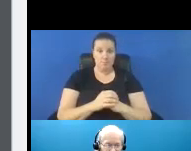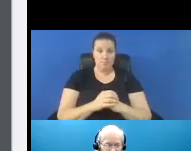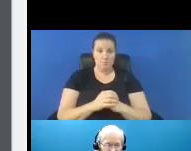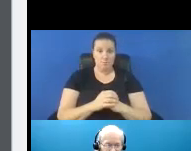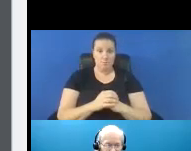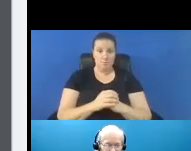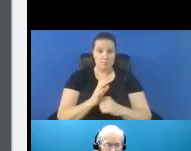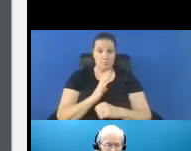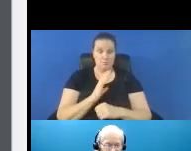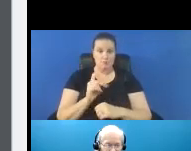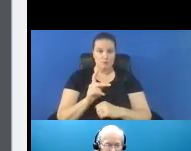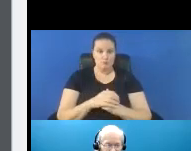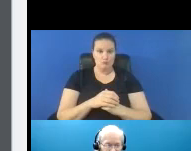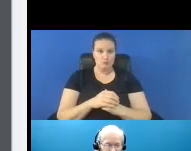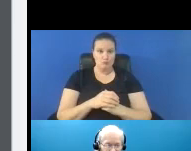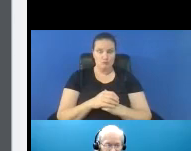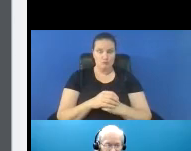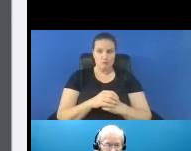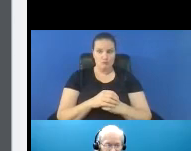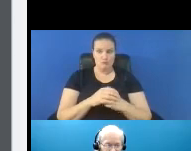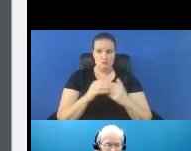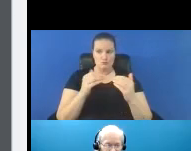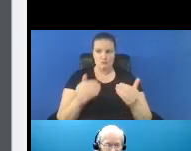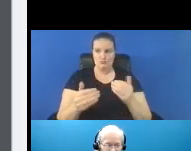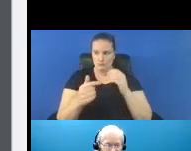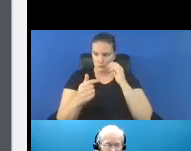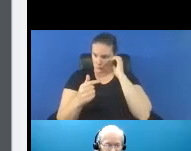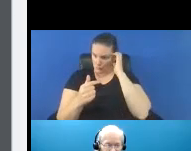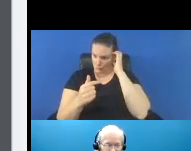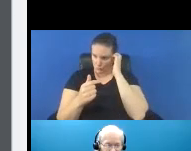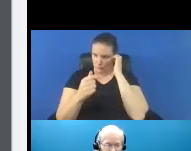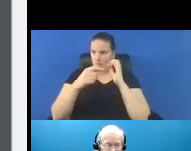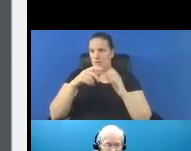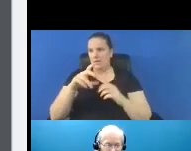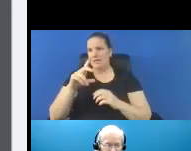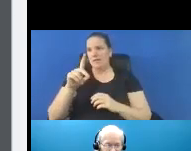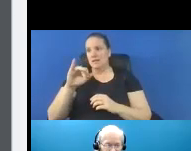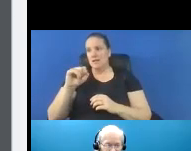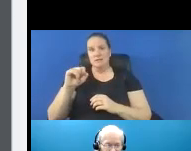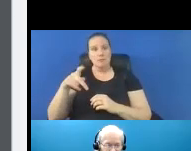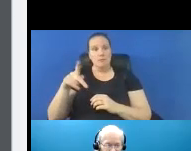Okay. All right, moving on to G, displacement strategies.